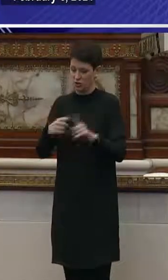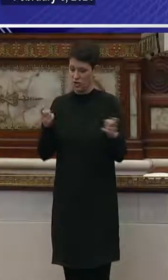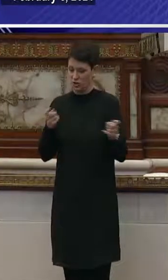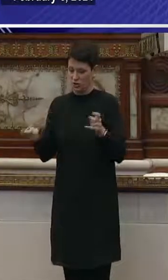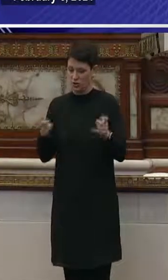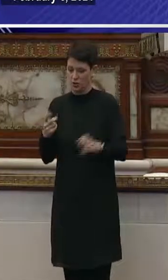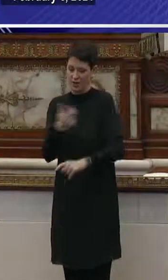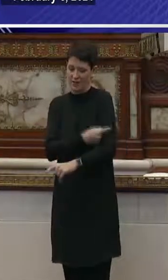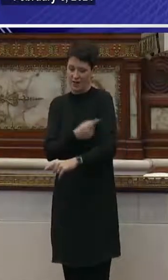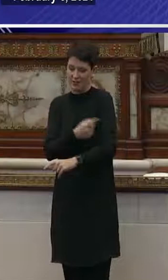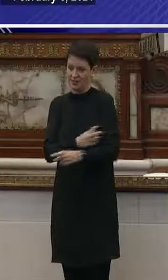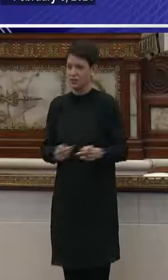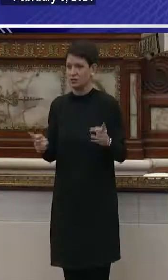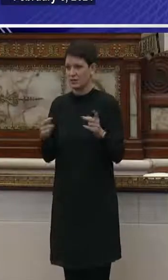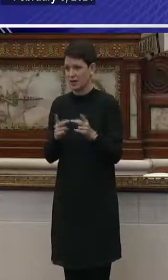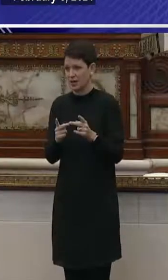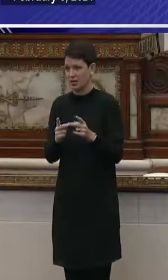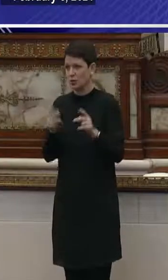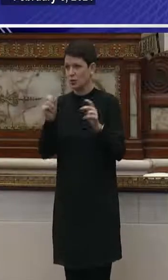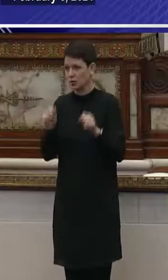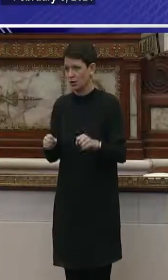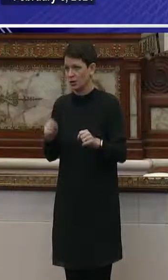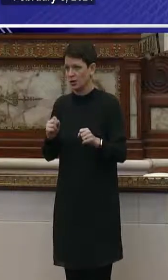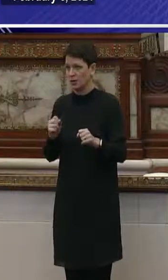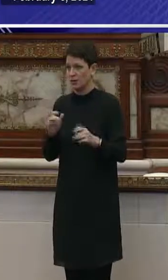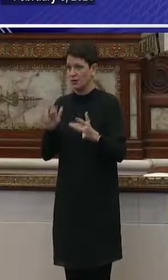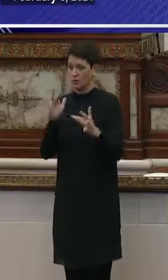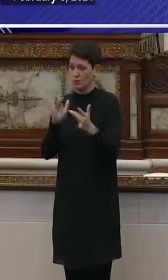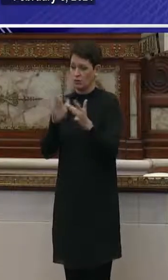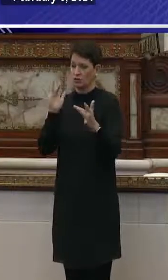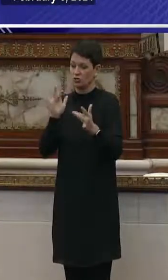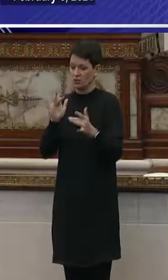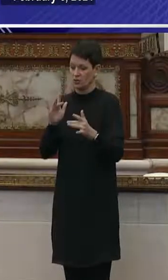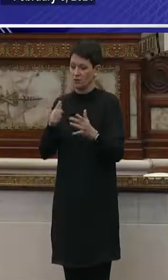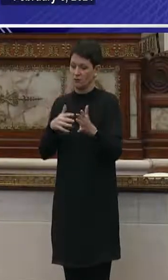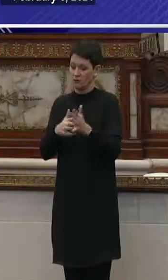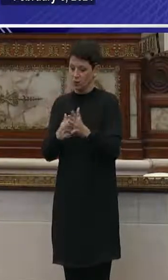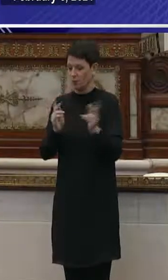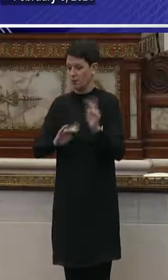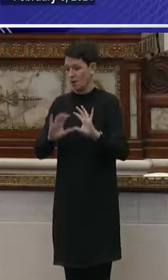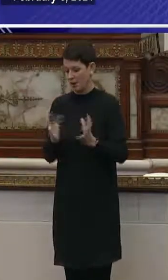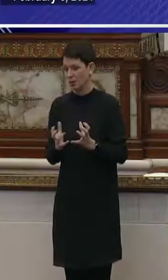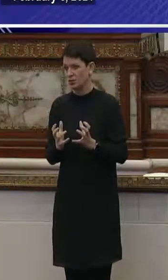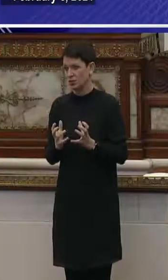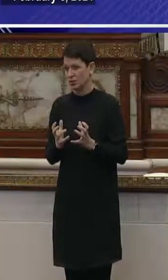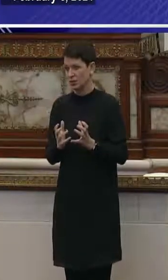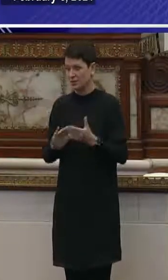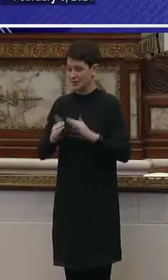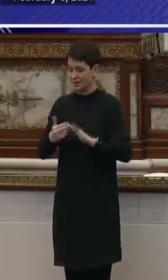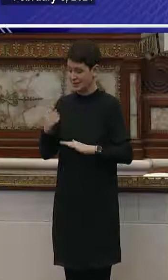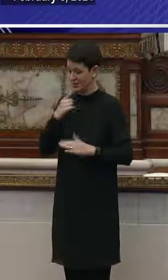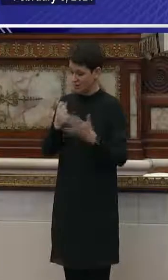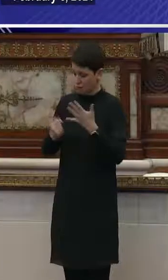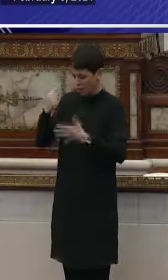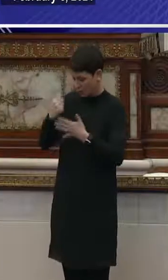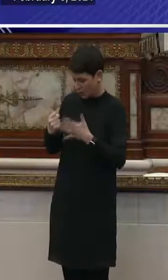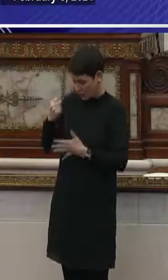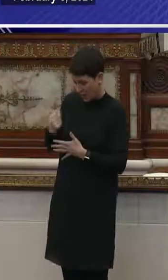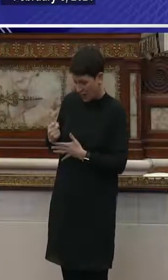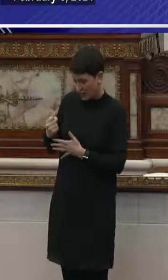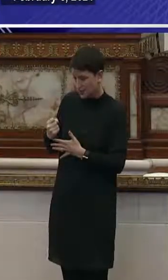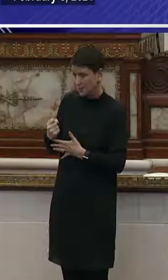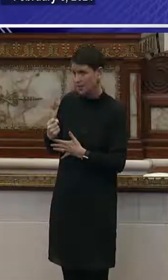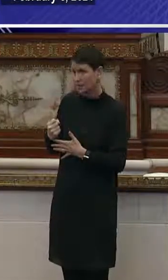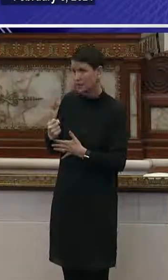of the vaccination sites, which could have reached the exact vulnerable populations the city said that it prioritized, meant